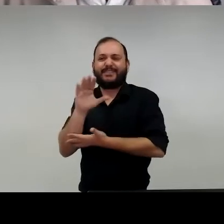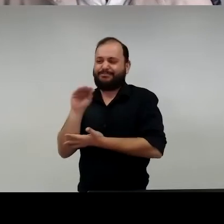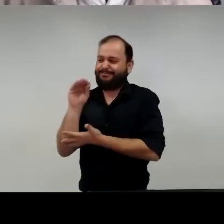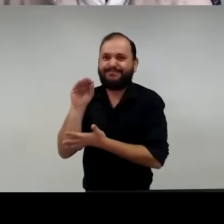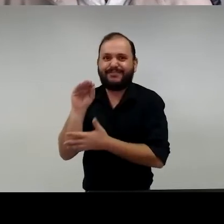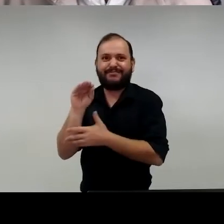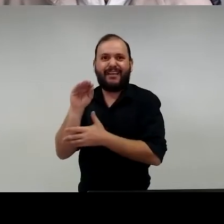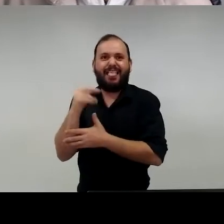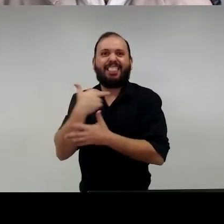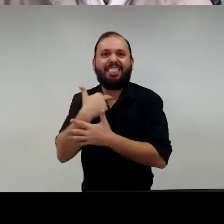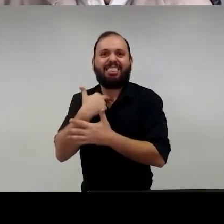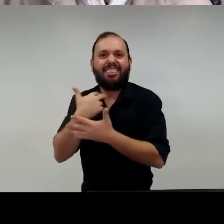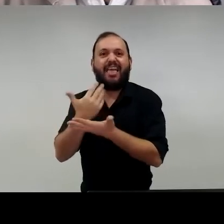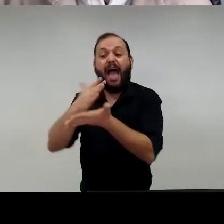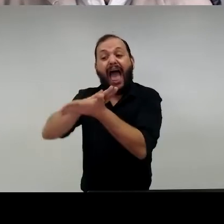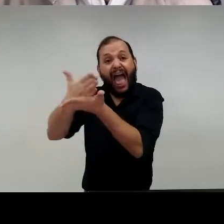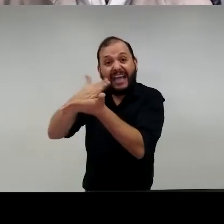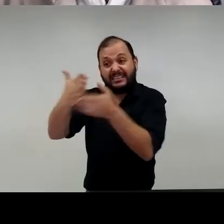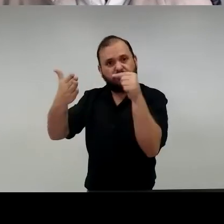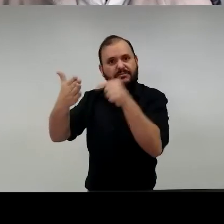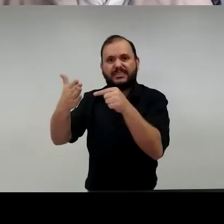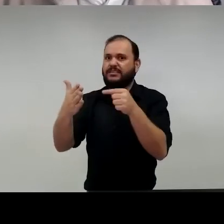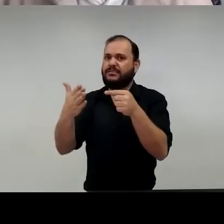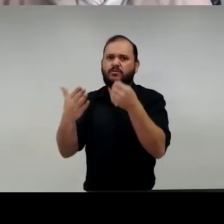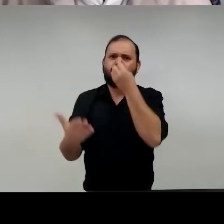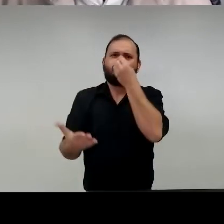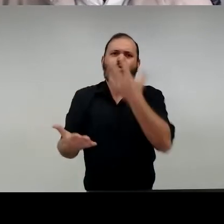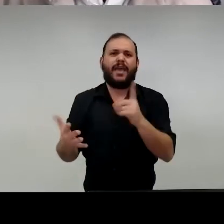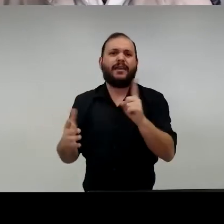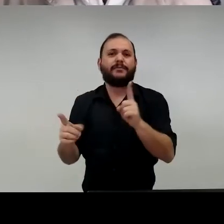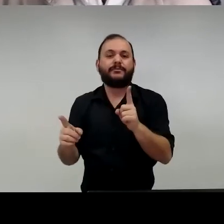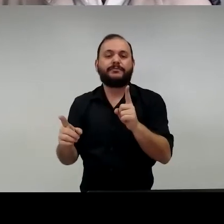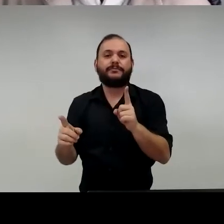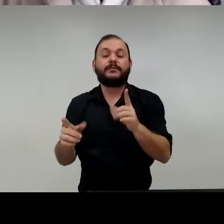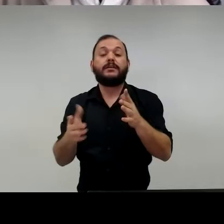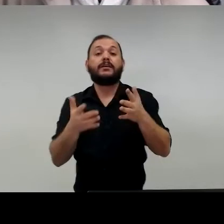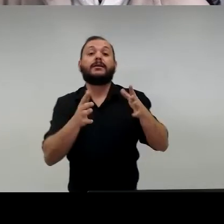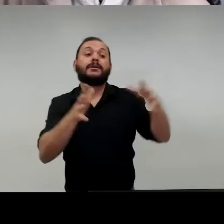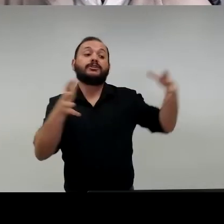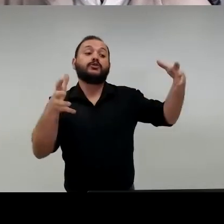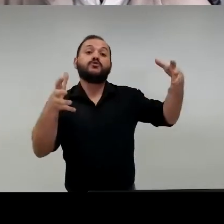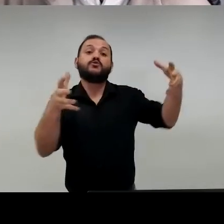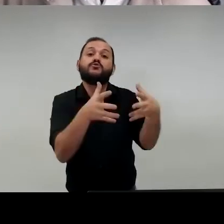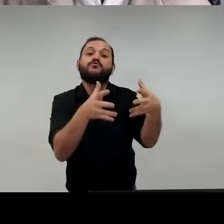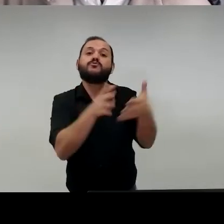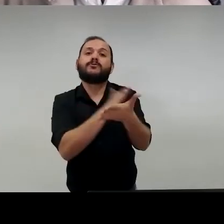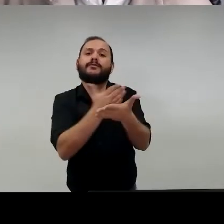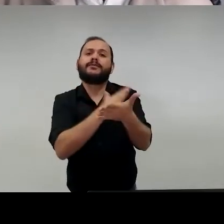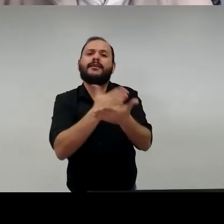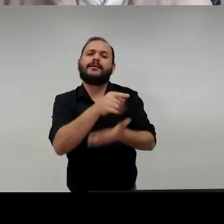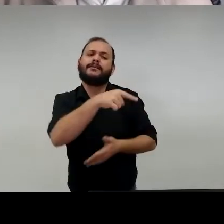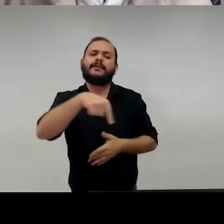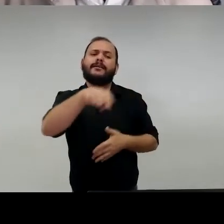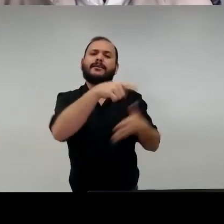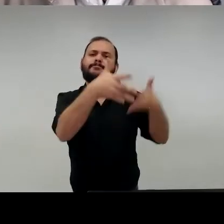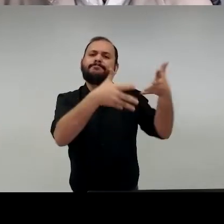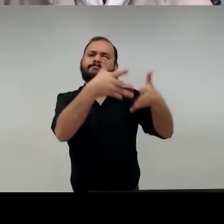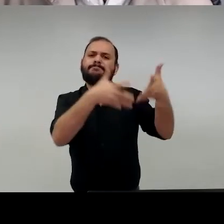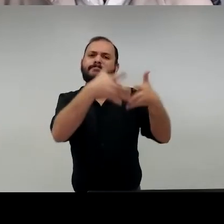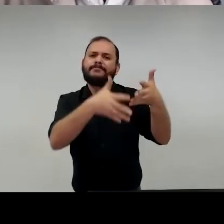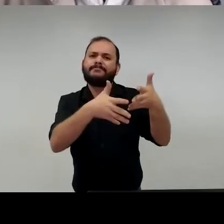interpretation is not very good. But in sign language interpreting, if my understanding is correct, you do simultaneous right